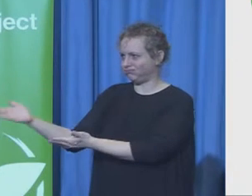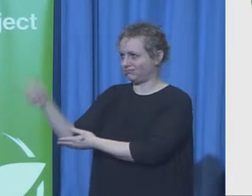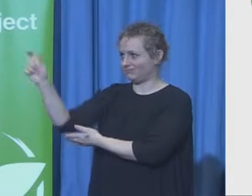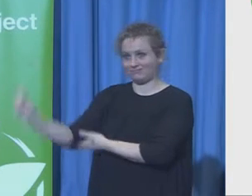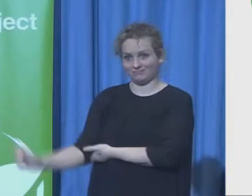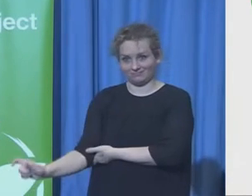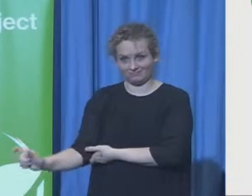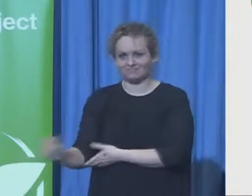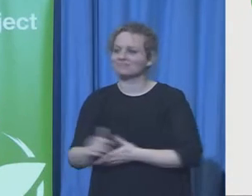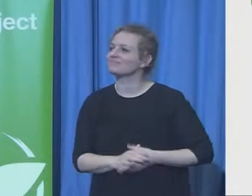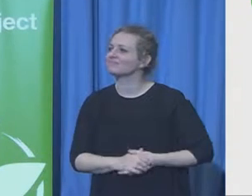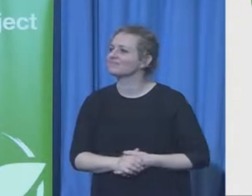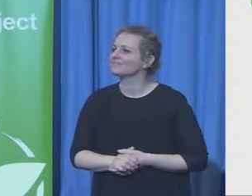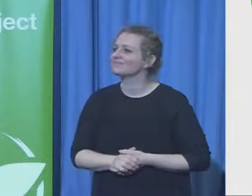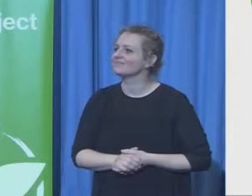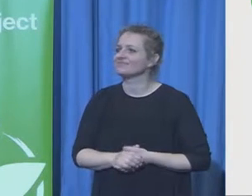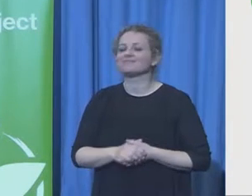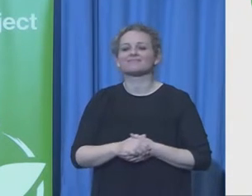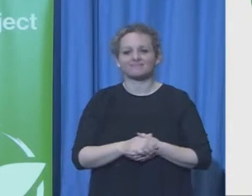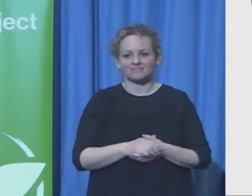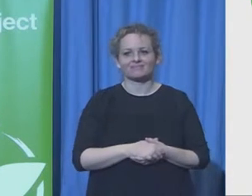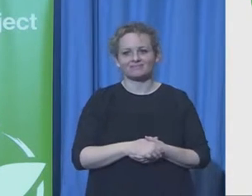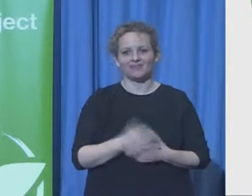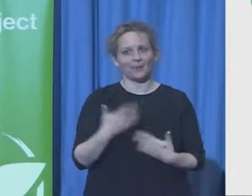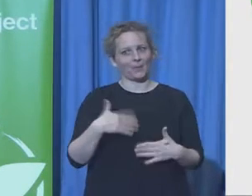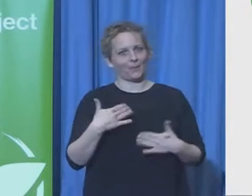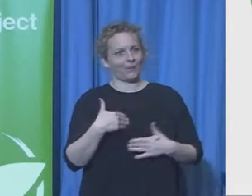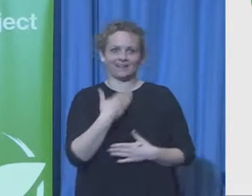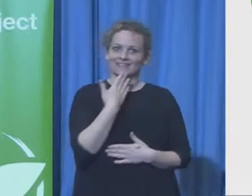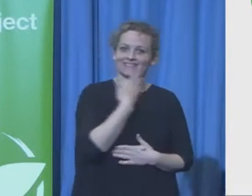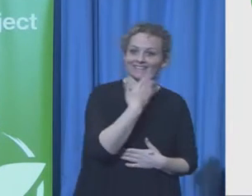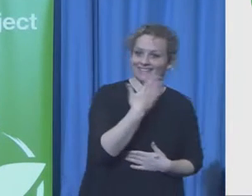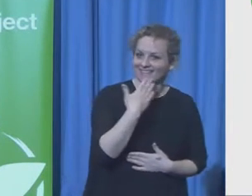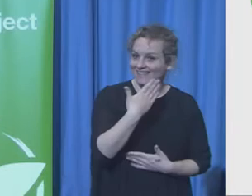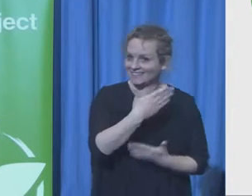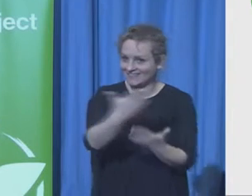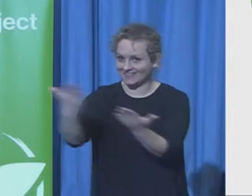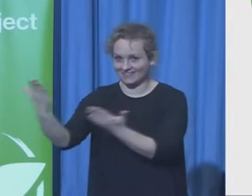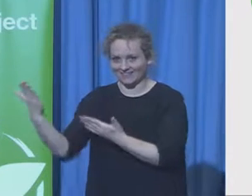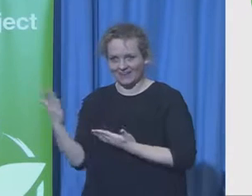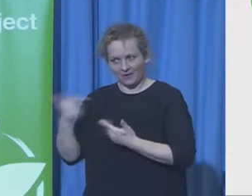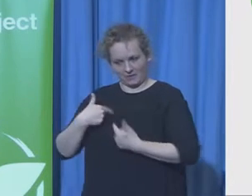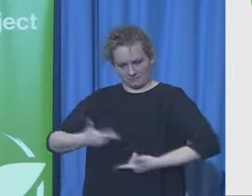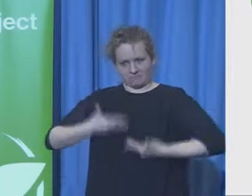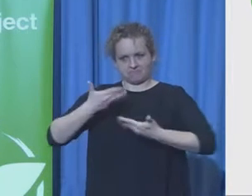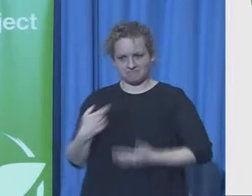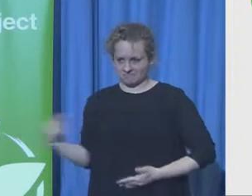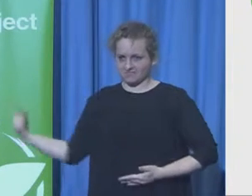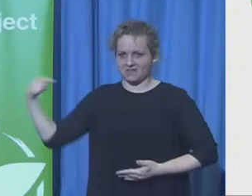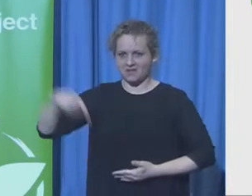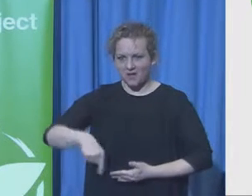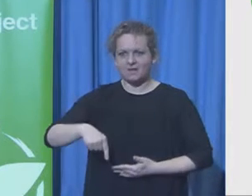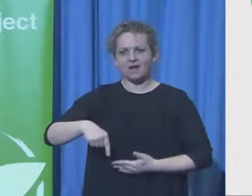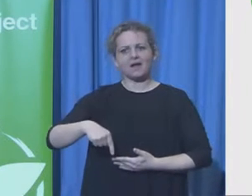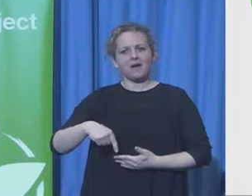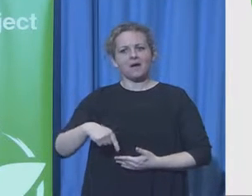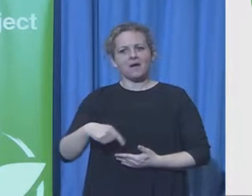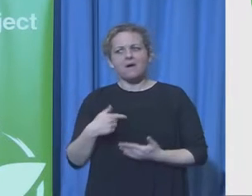Well, to be introduced like that, how can I improve on this, Caroline? But thanks so much for the introduction,